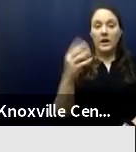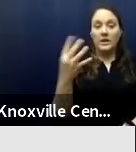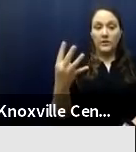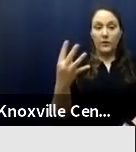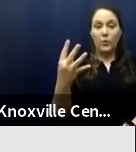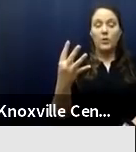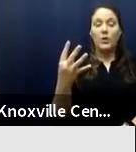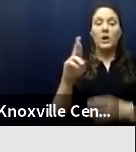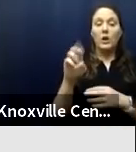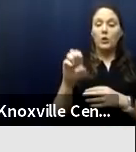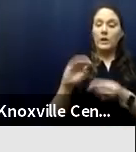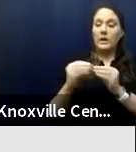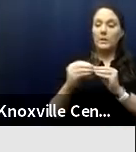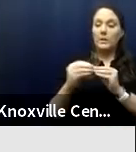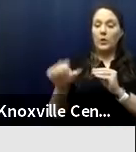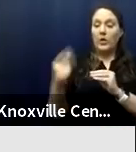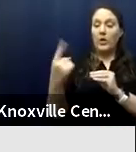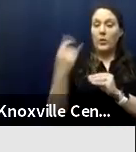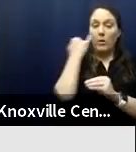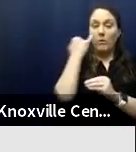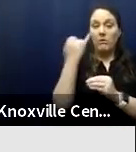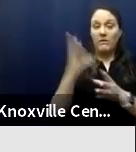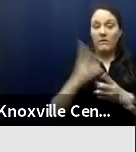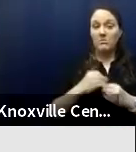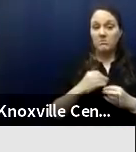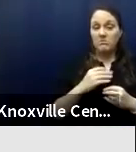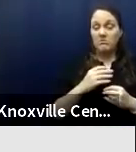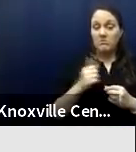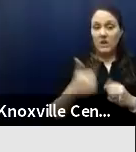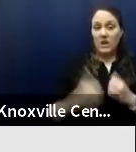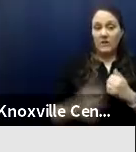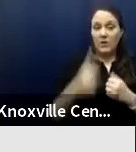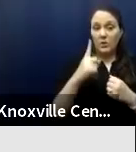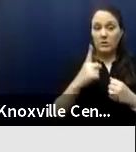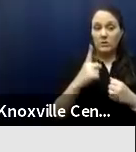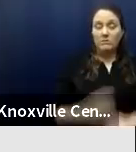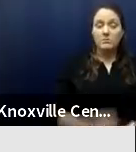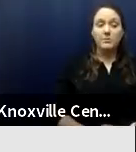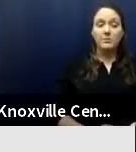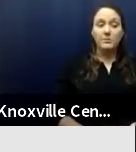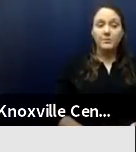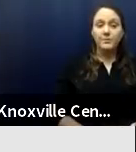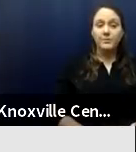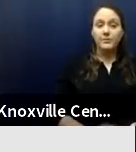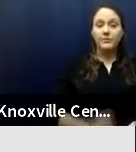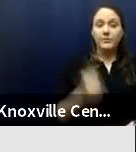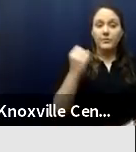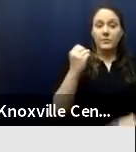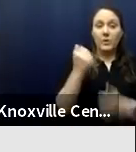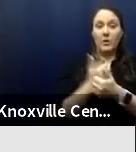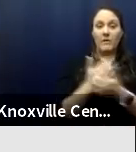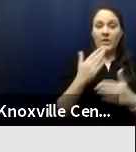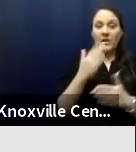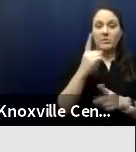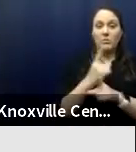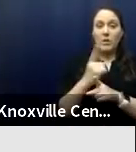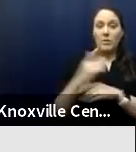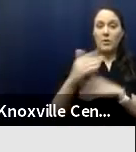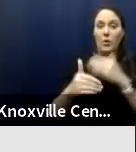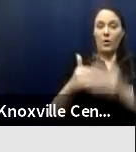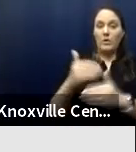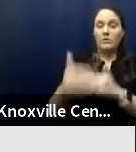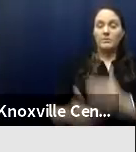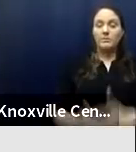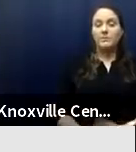other one, if that's acceptable to everyone. So we can keep things in the proper order.